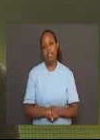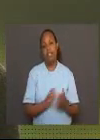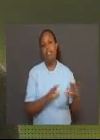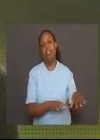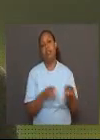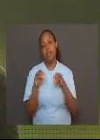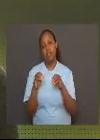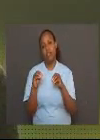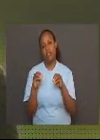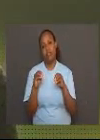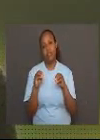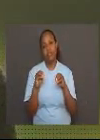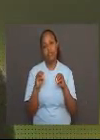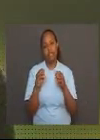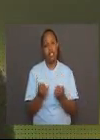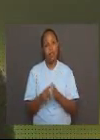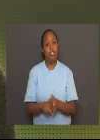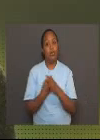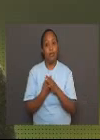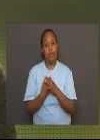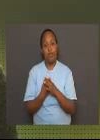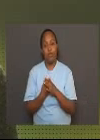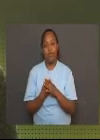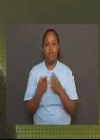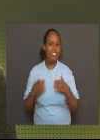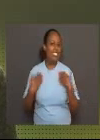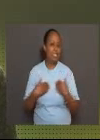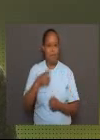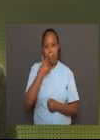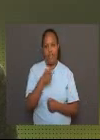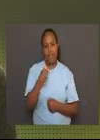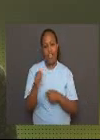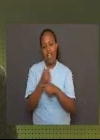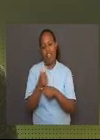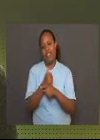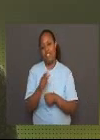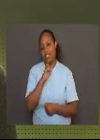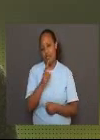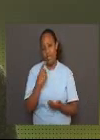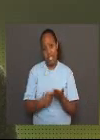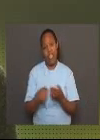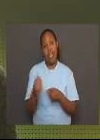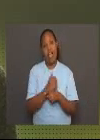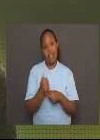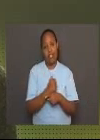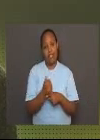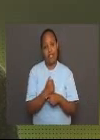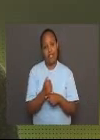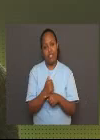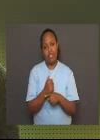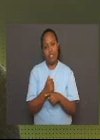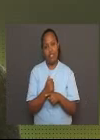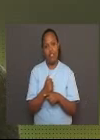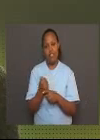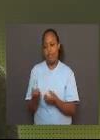Students, let us start with a fun activity. This activity will be in